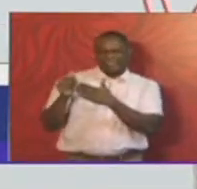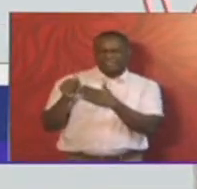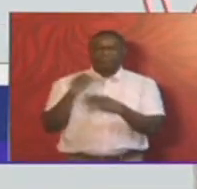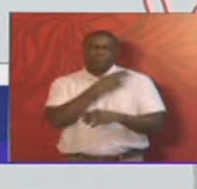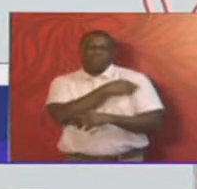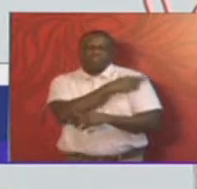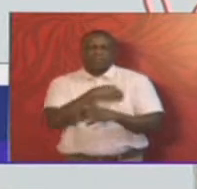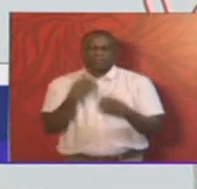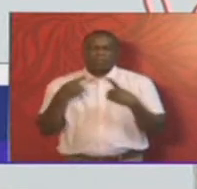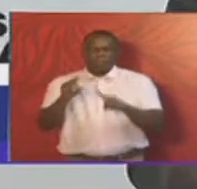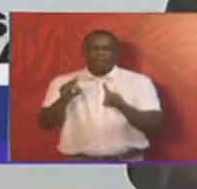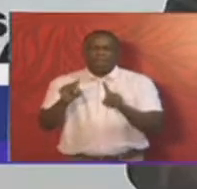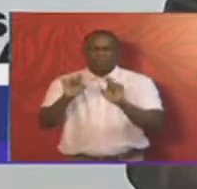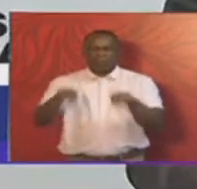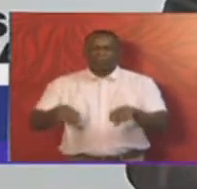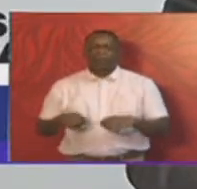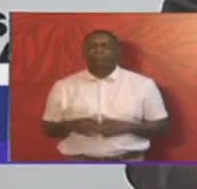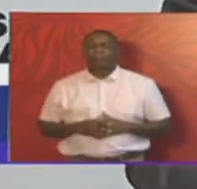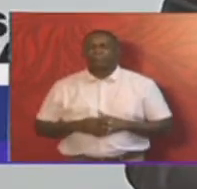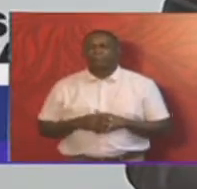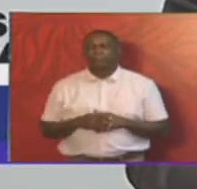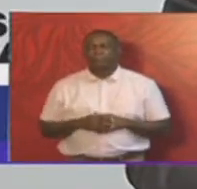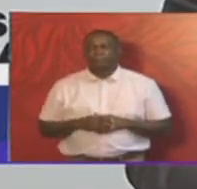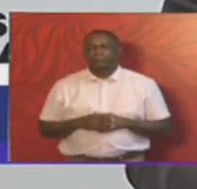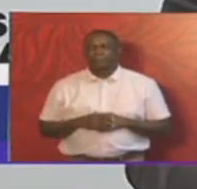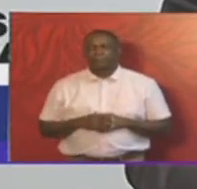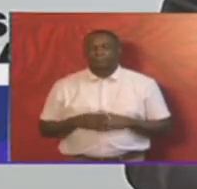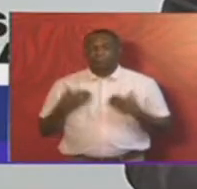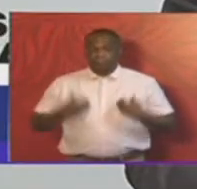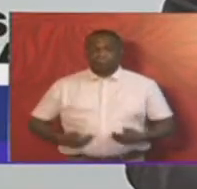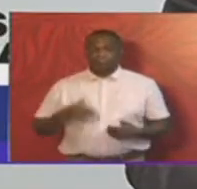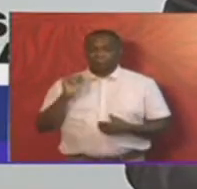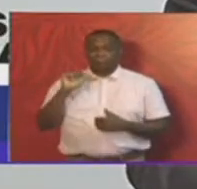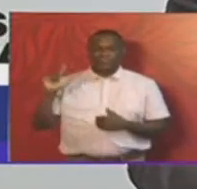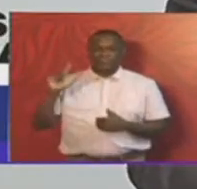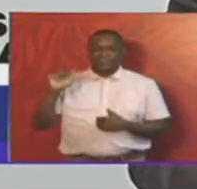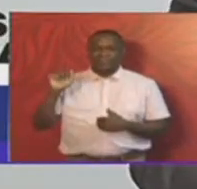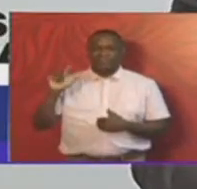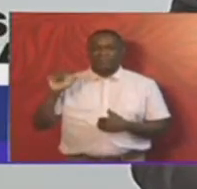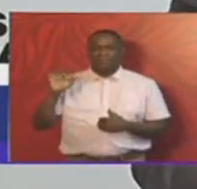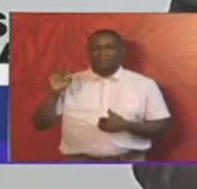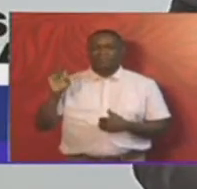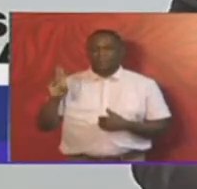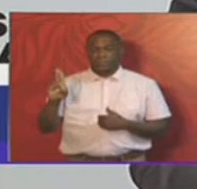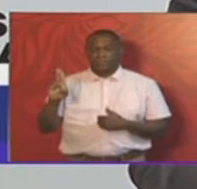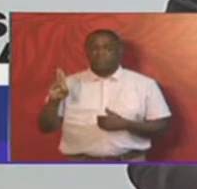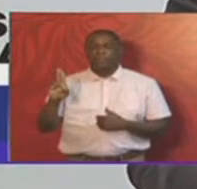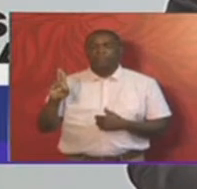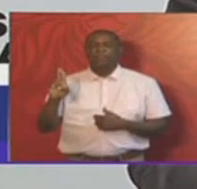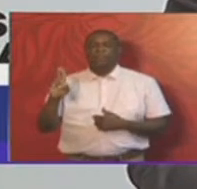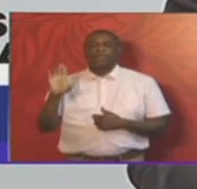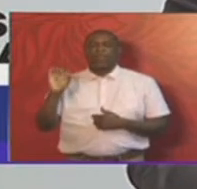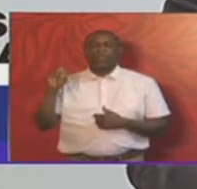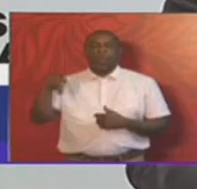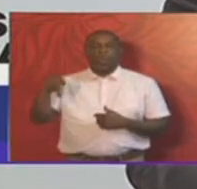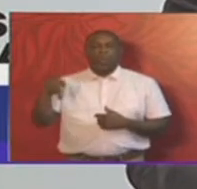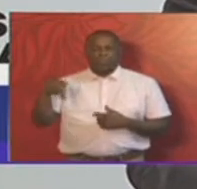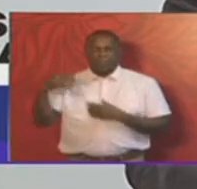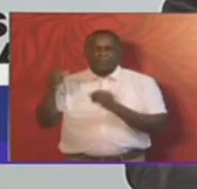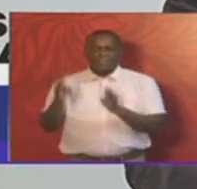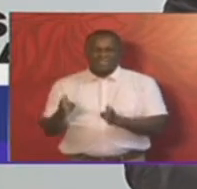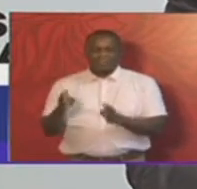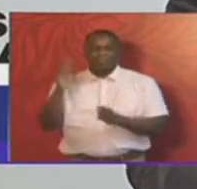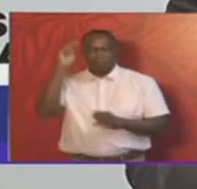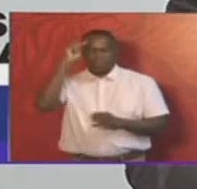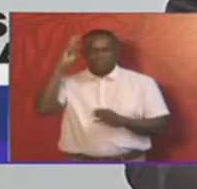Officer, Institutions. I am Al Alexander, Senior Corporate Communications Officer at the Ministry of Health, and I will be your